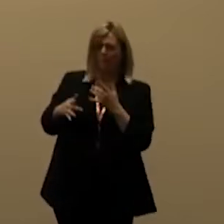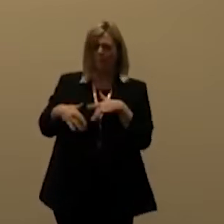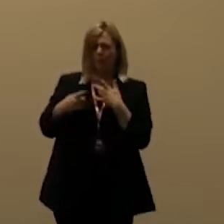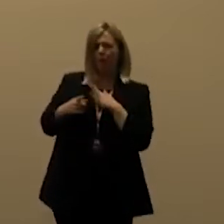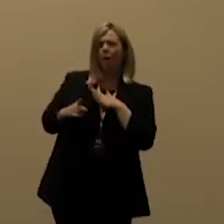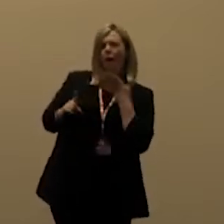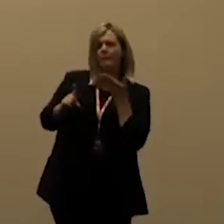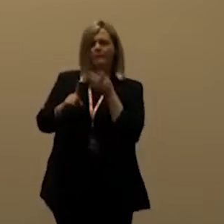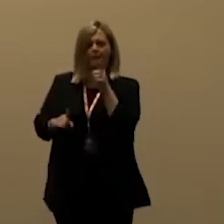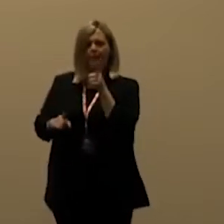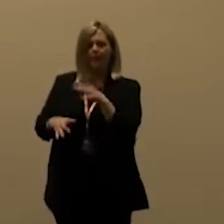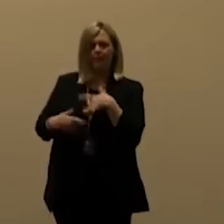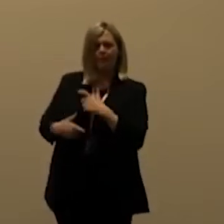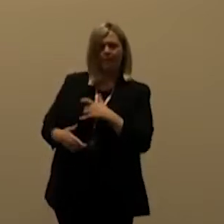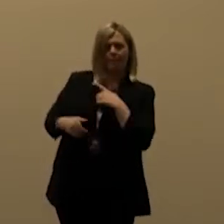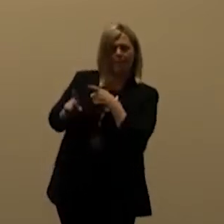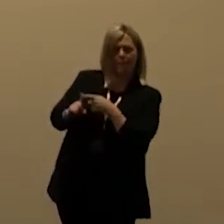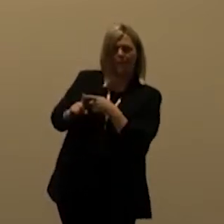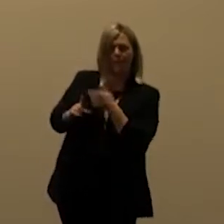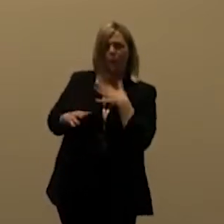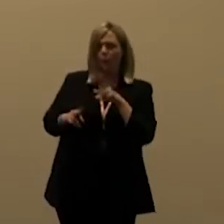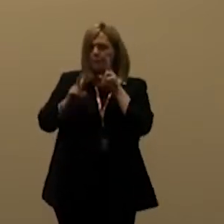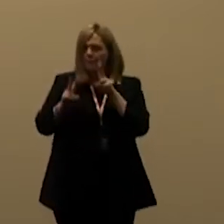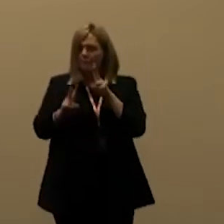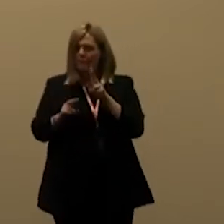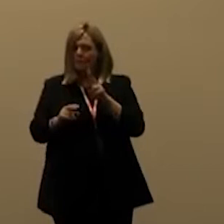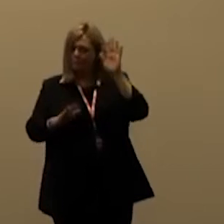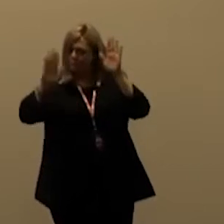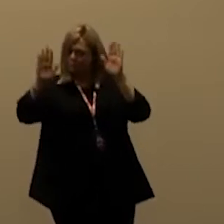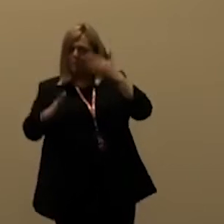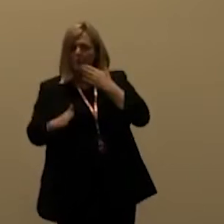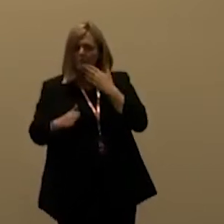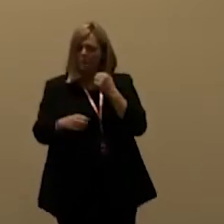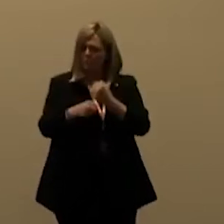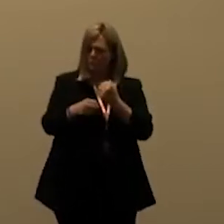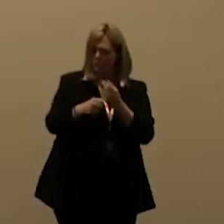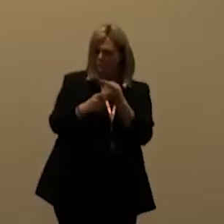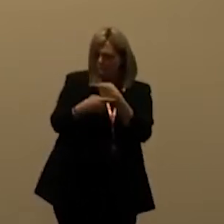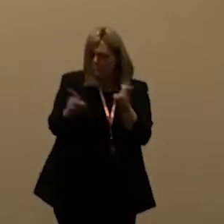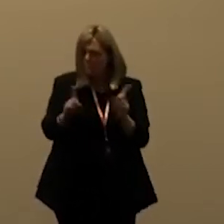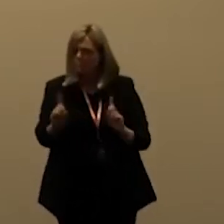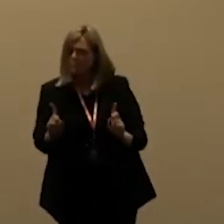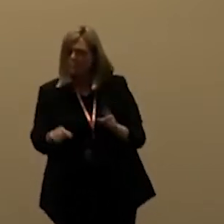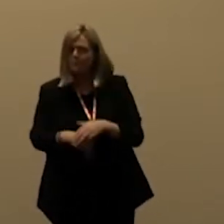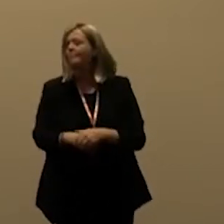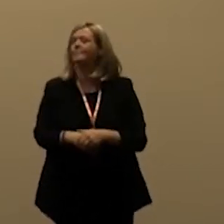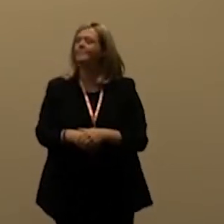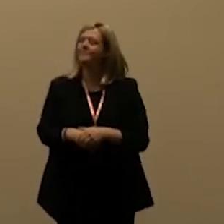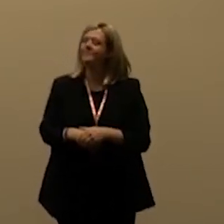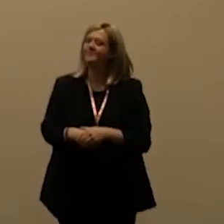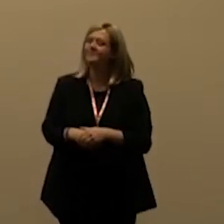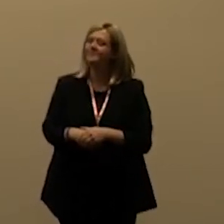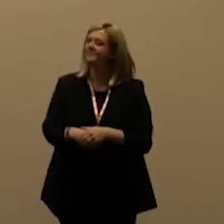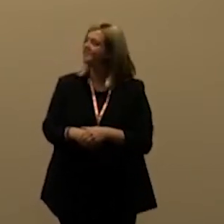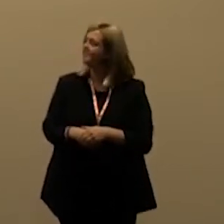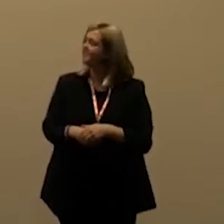I'd actually like to see, through a show of hands today, what generations have we got in the room with us? But before we do that, there is a generation